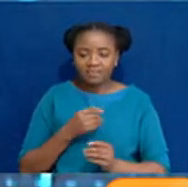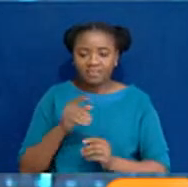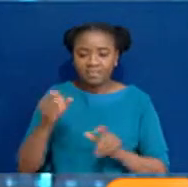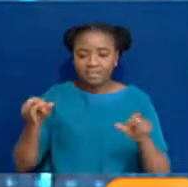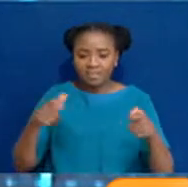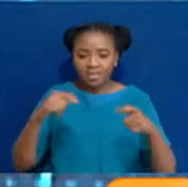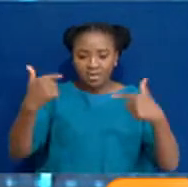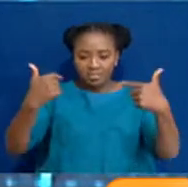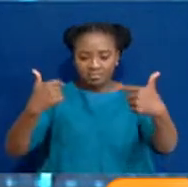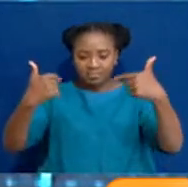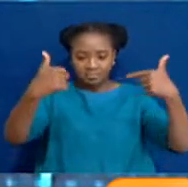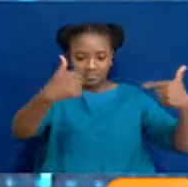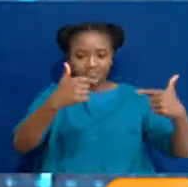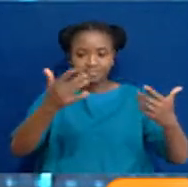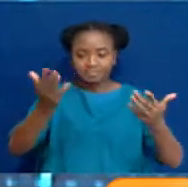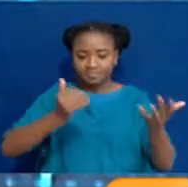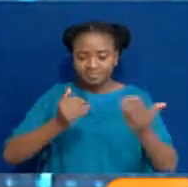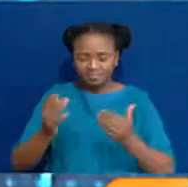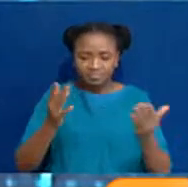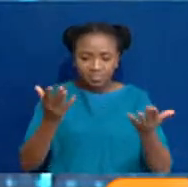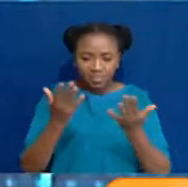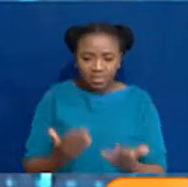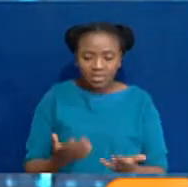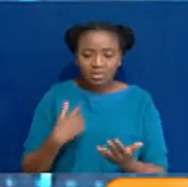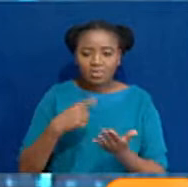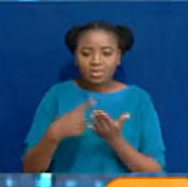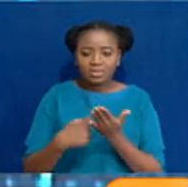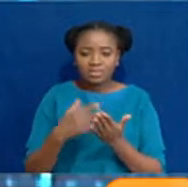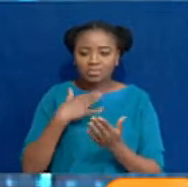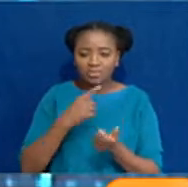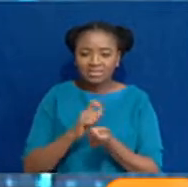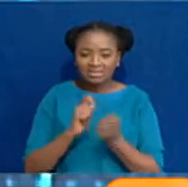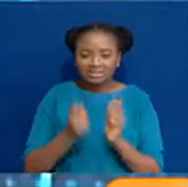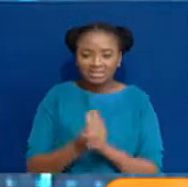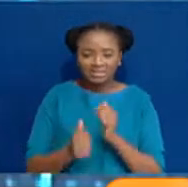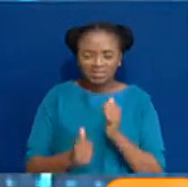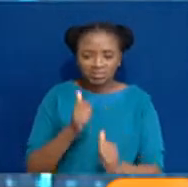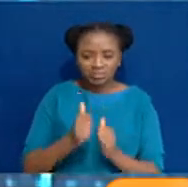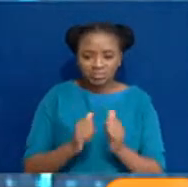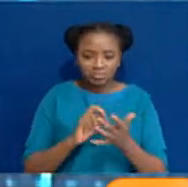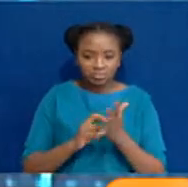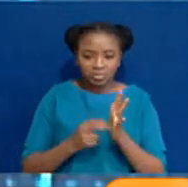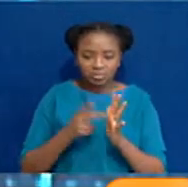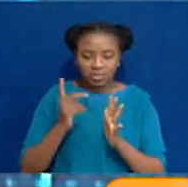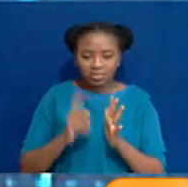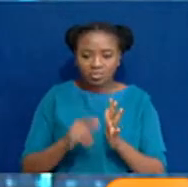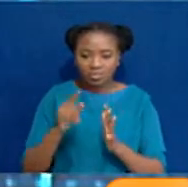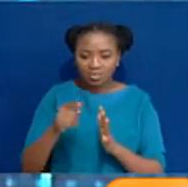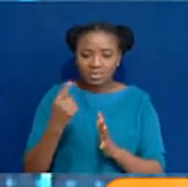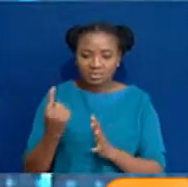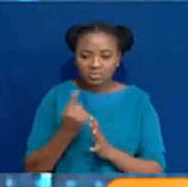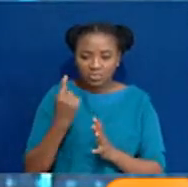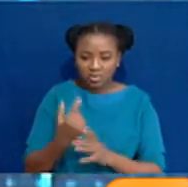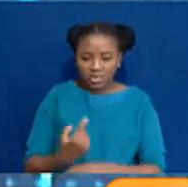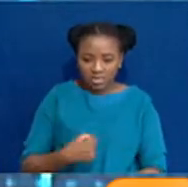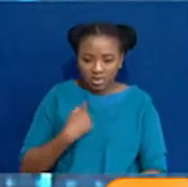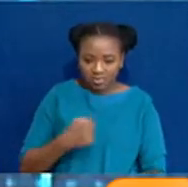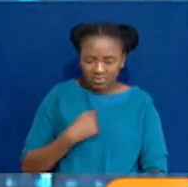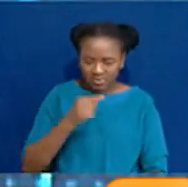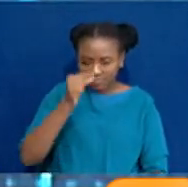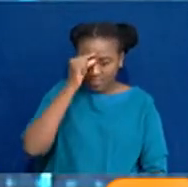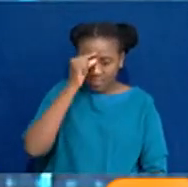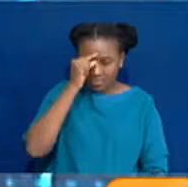and explain to the media what changes we want to put in place. But it is not just exclusive to us as government